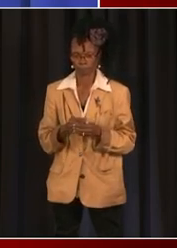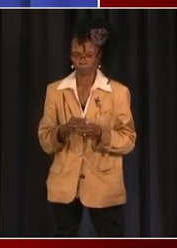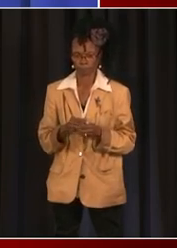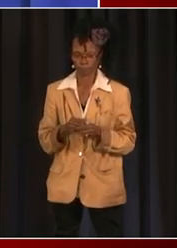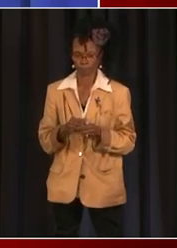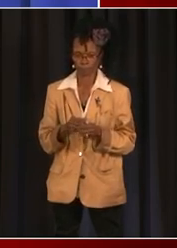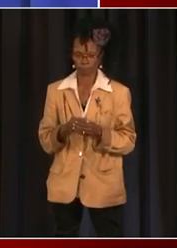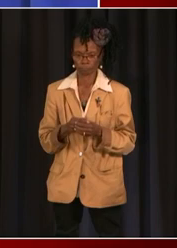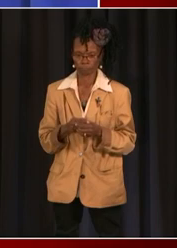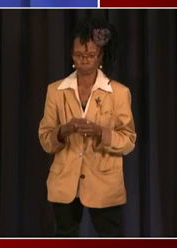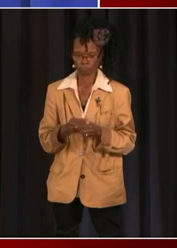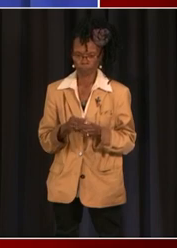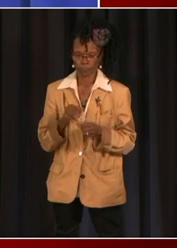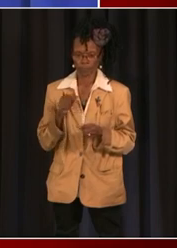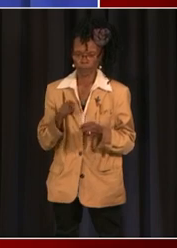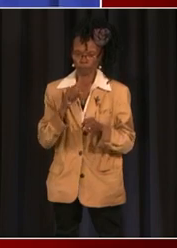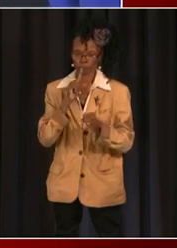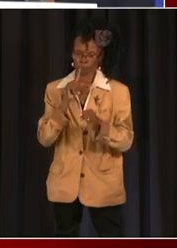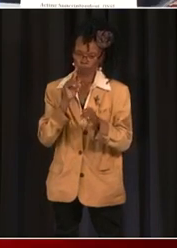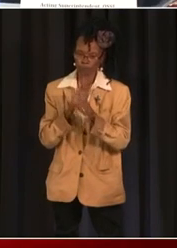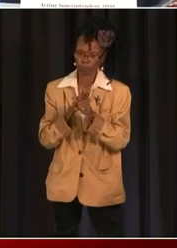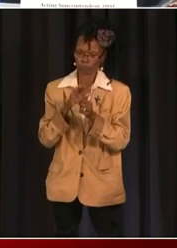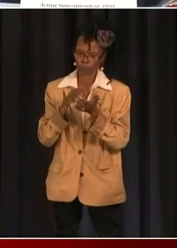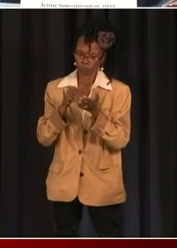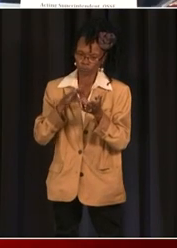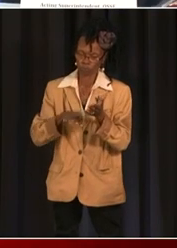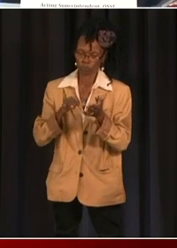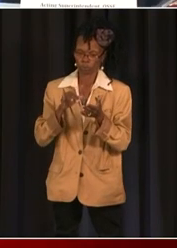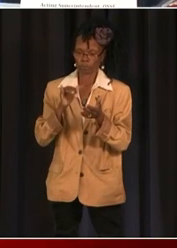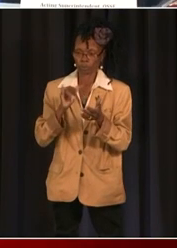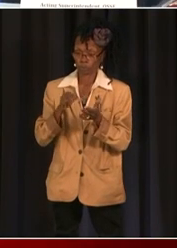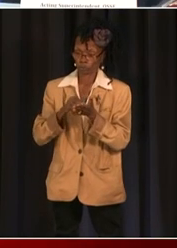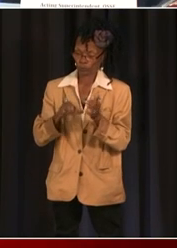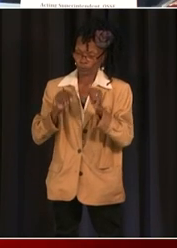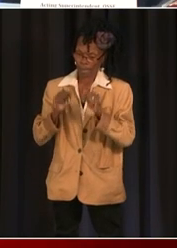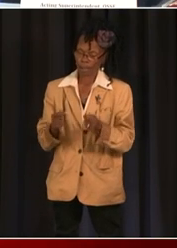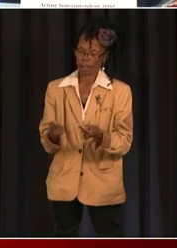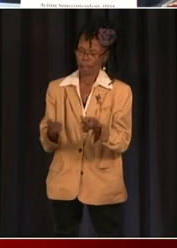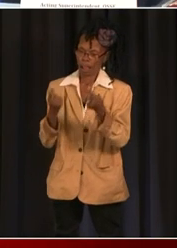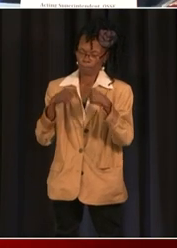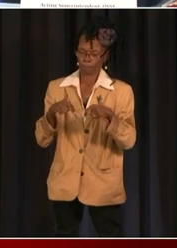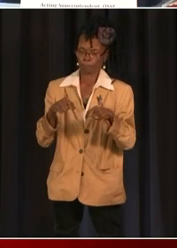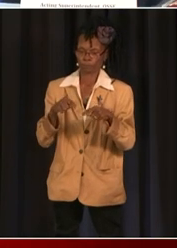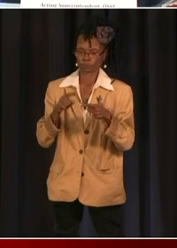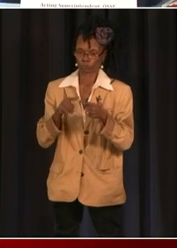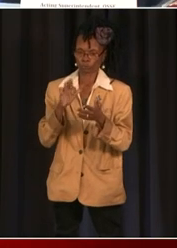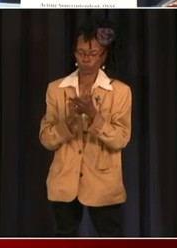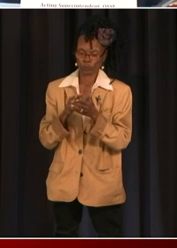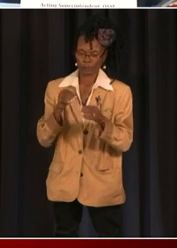ensuring that our students are able to return in person for in-person instruction during the